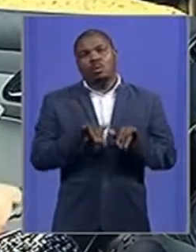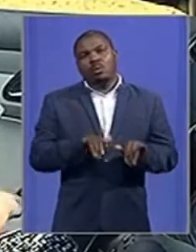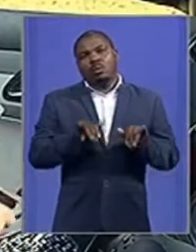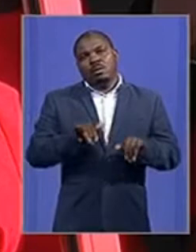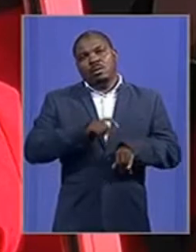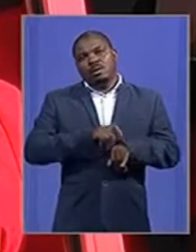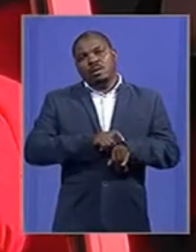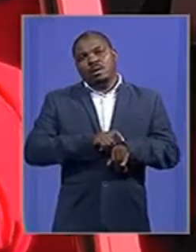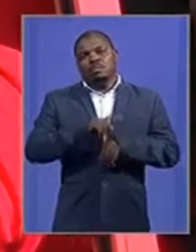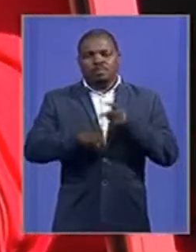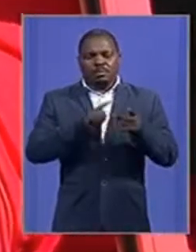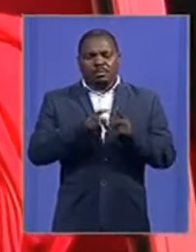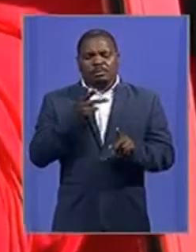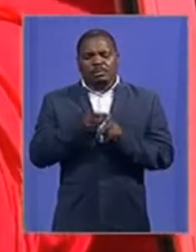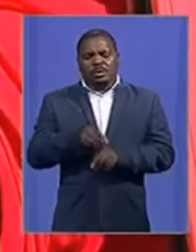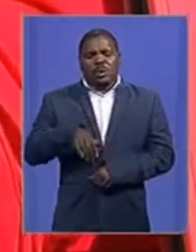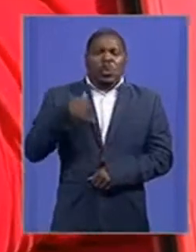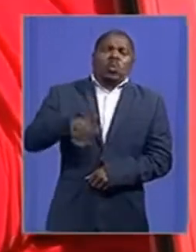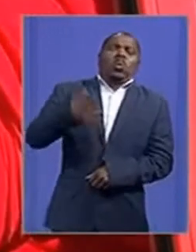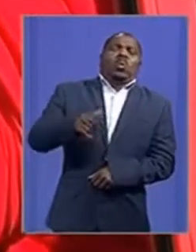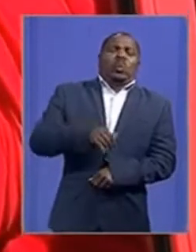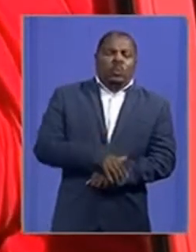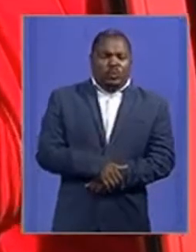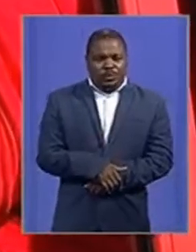nakwana. Wow. Oh.